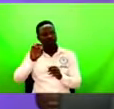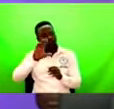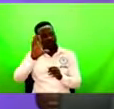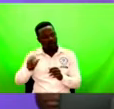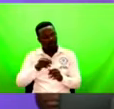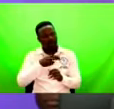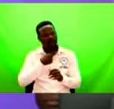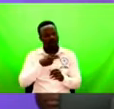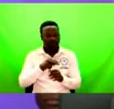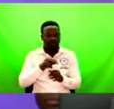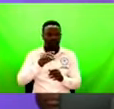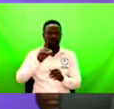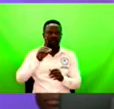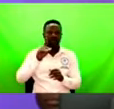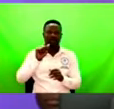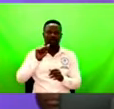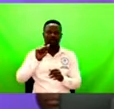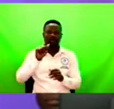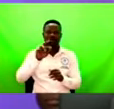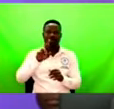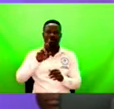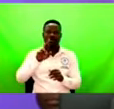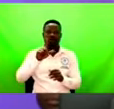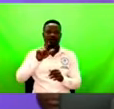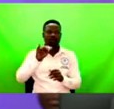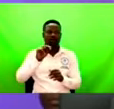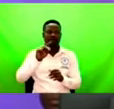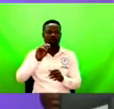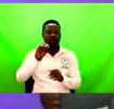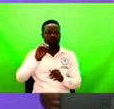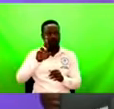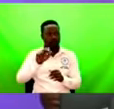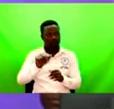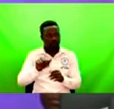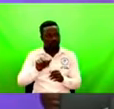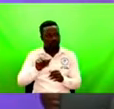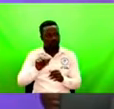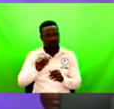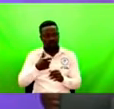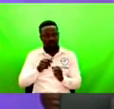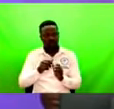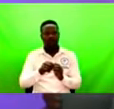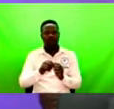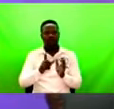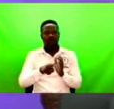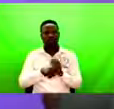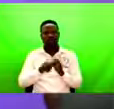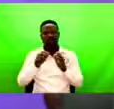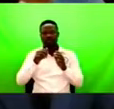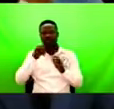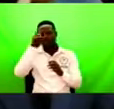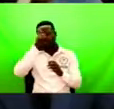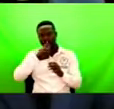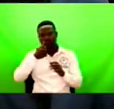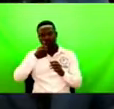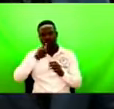Peter Darlington, Middle East, and then Overseer Samuel Jaswell, Asia and Oceania